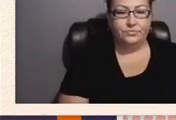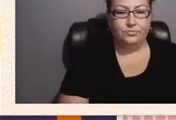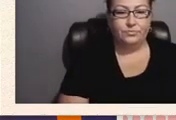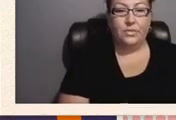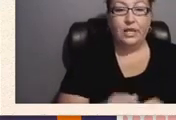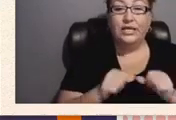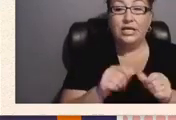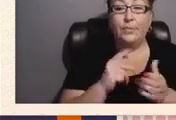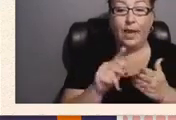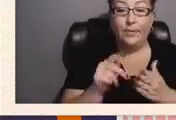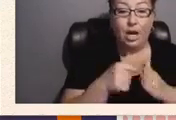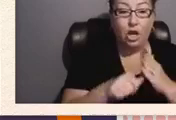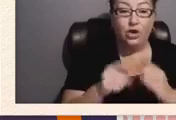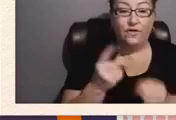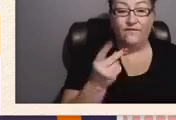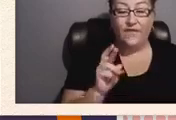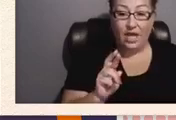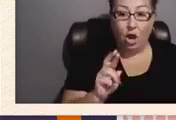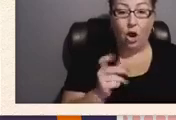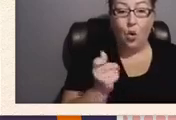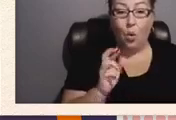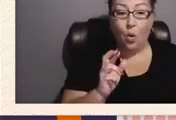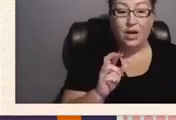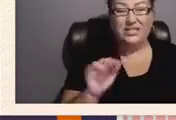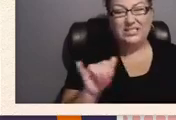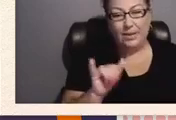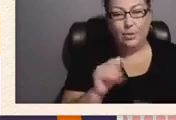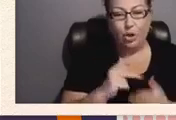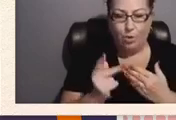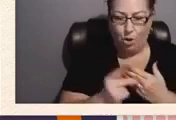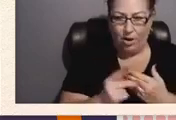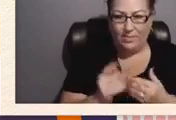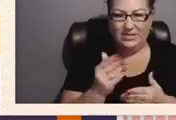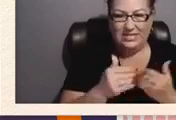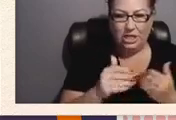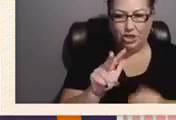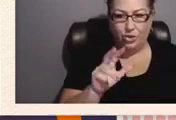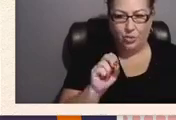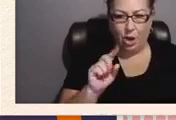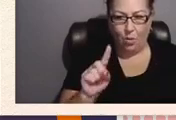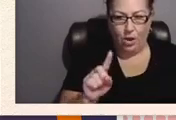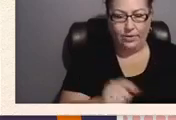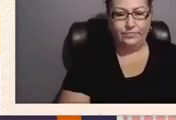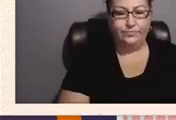Continued payment under a VR or similar program, Section 301.